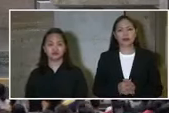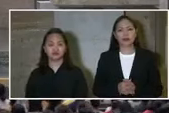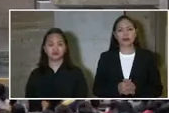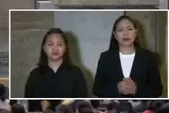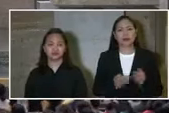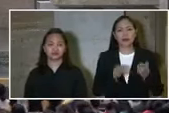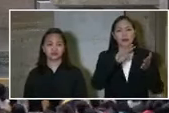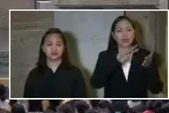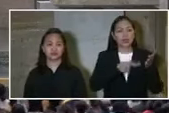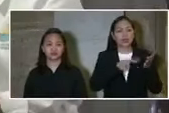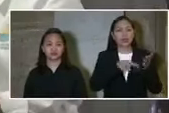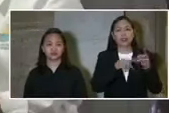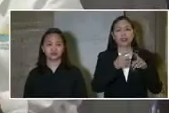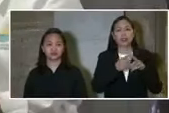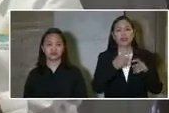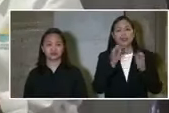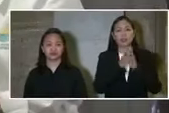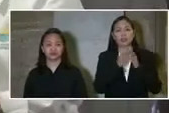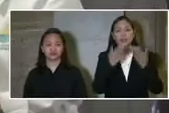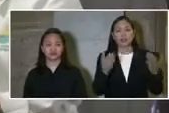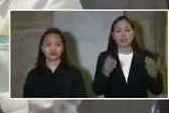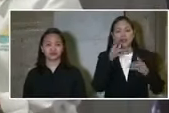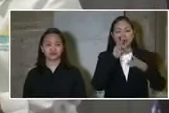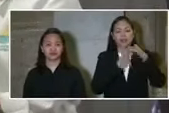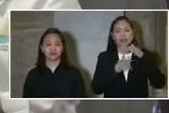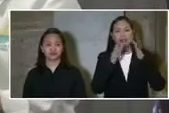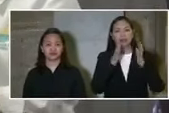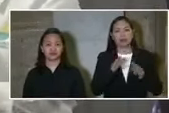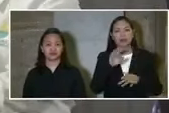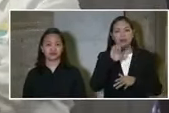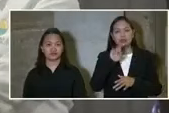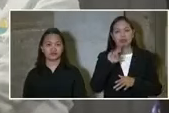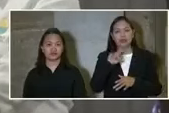A reading from the book of the prophet Ezekiel.